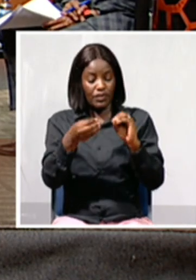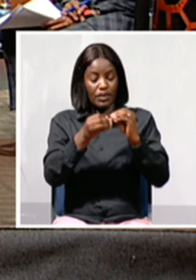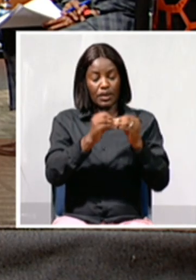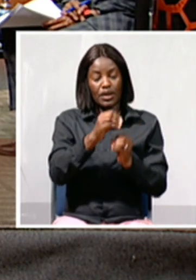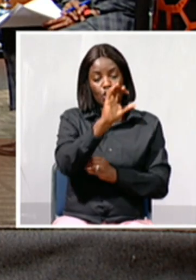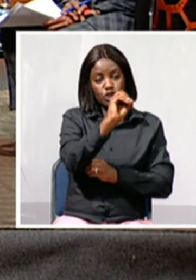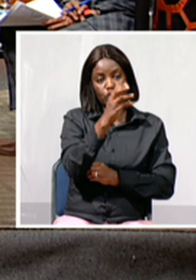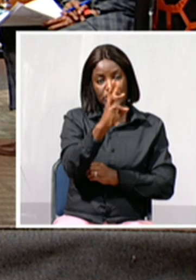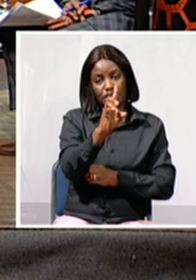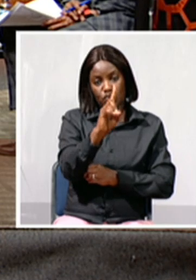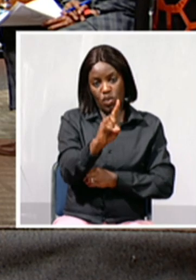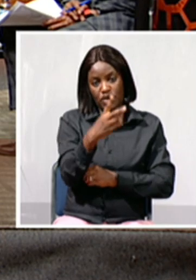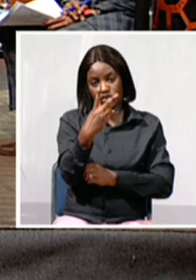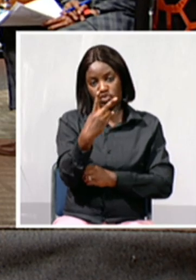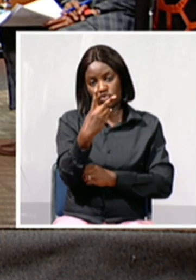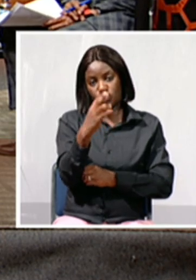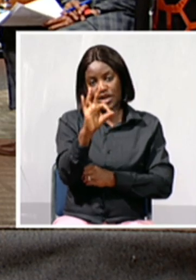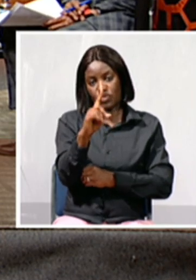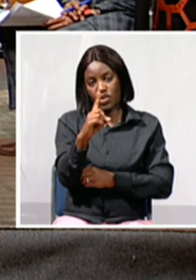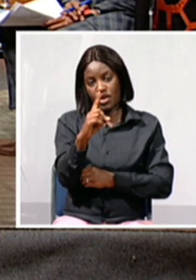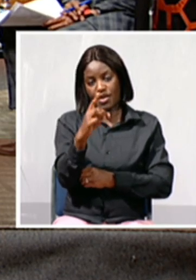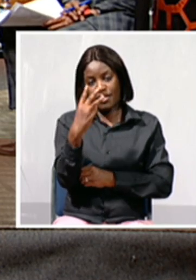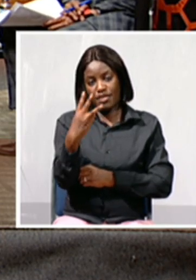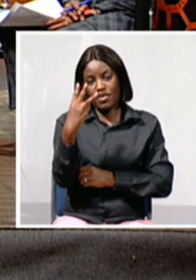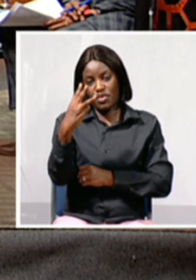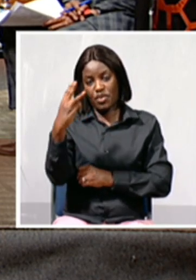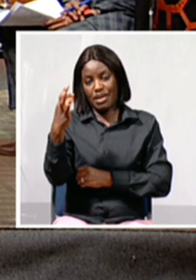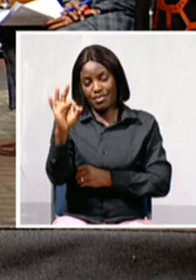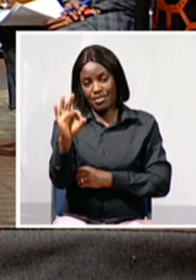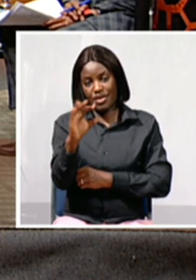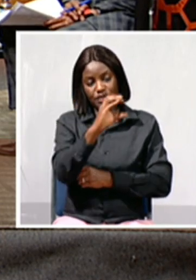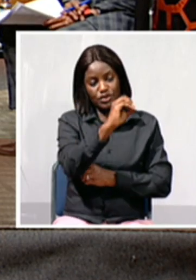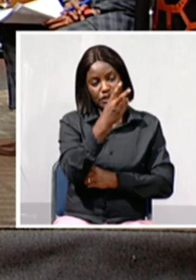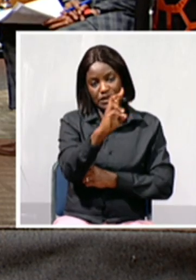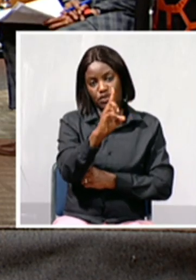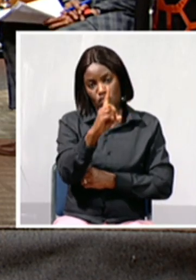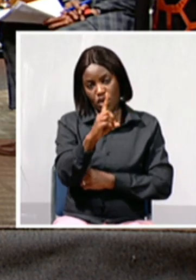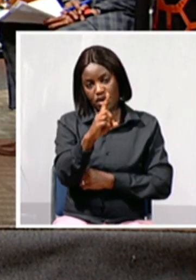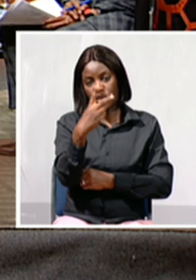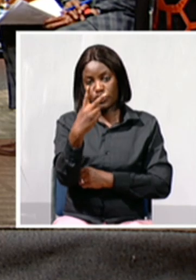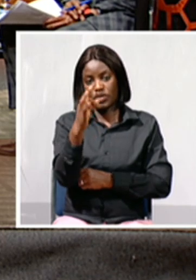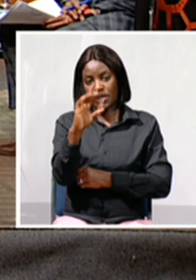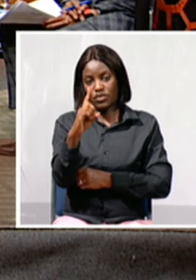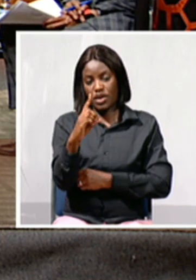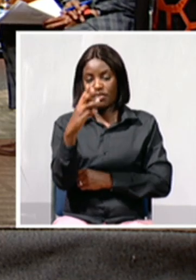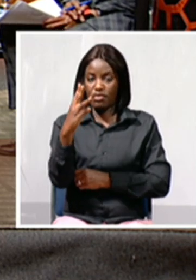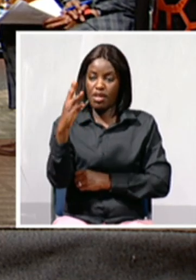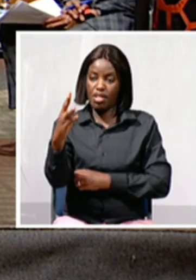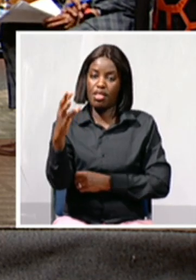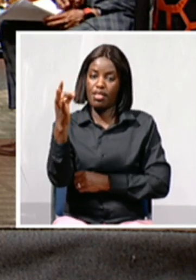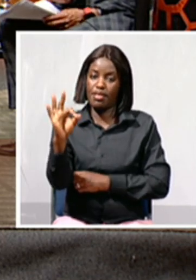in Windhoek is 061 291 3339. 061